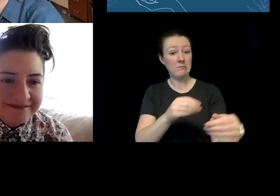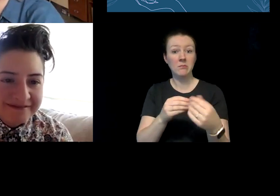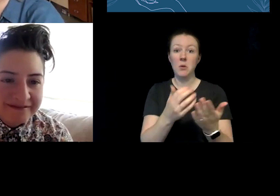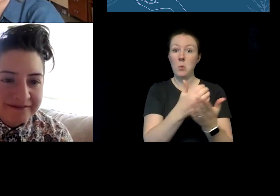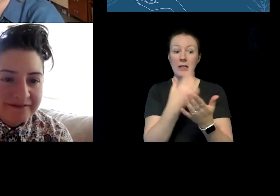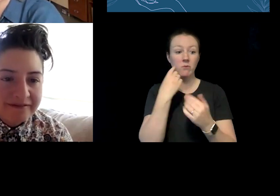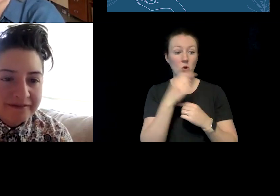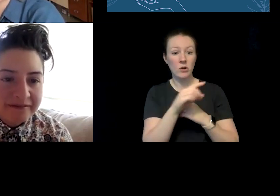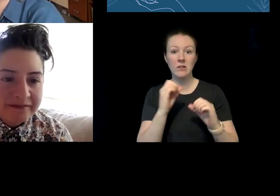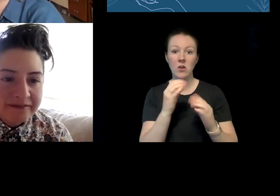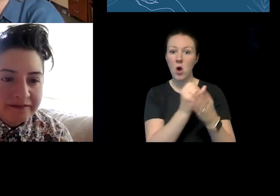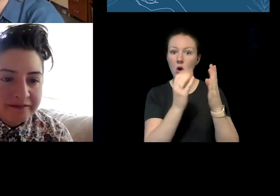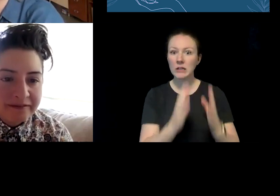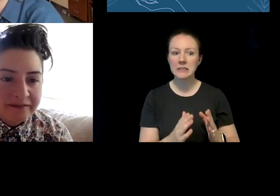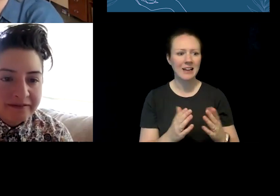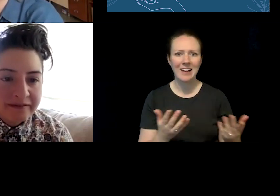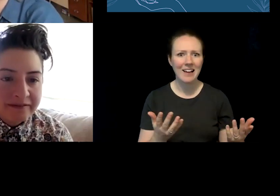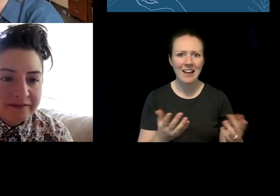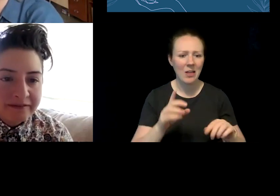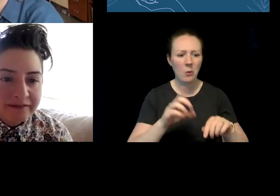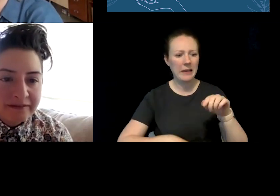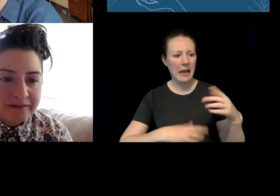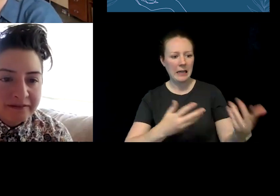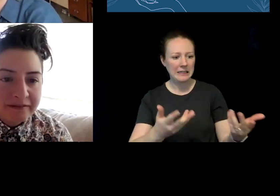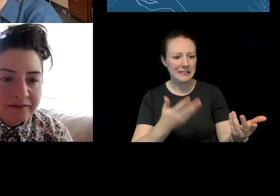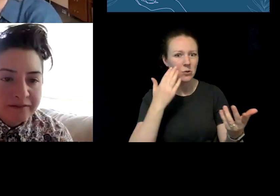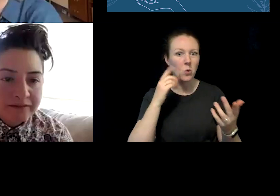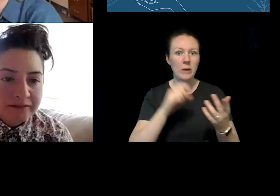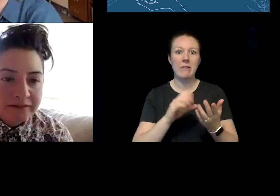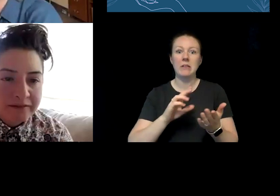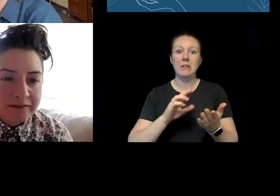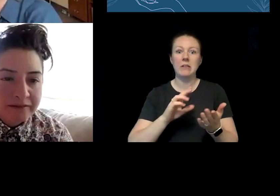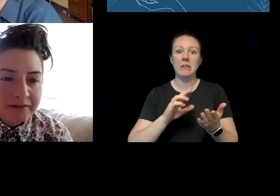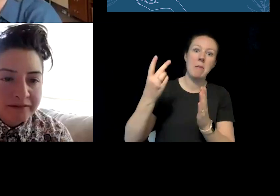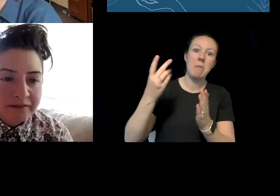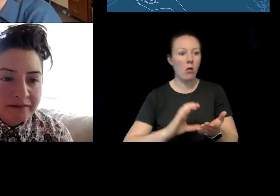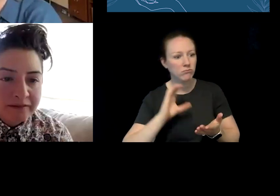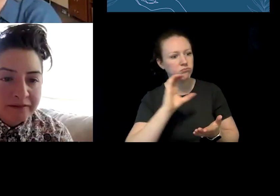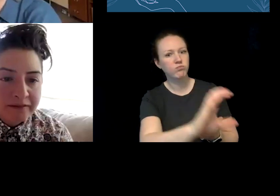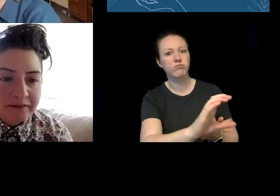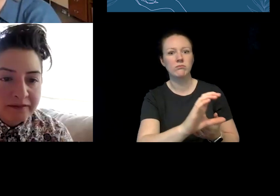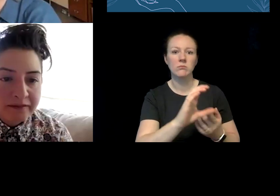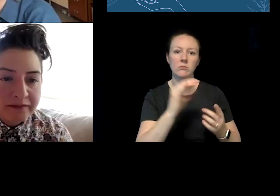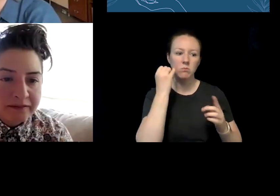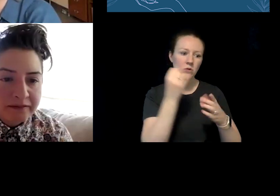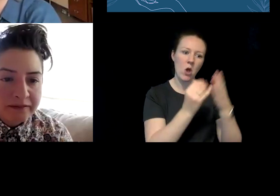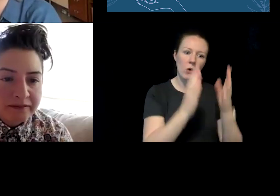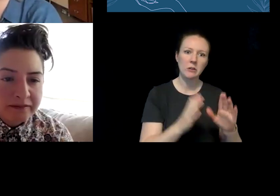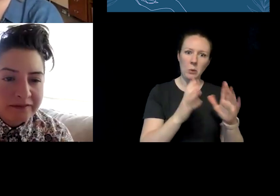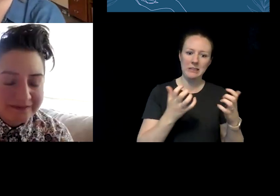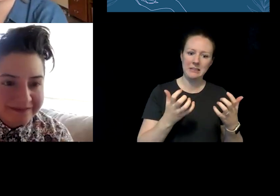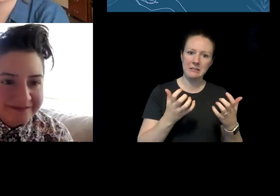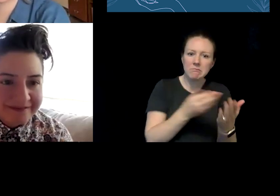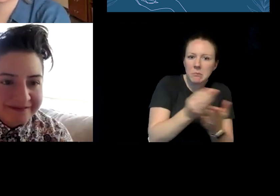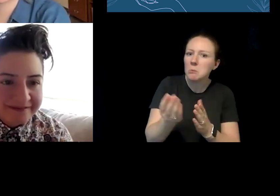to double that if we want to kind of support, approach a living wage for the artists. But anyway, we kind of made